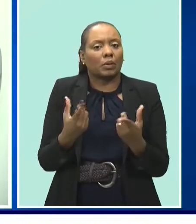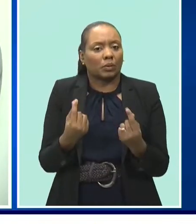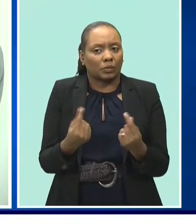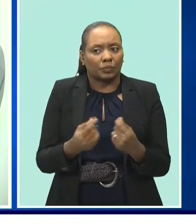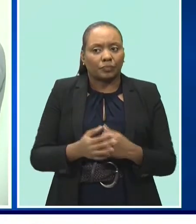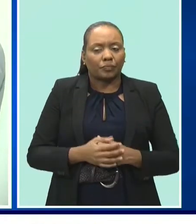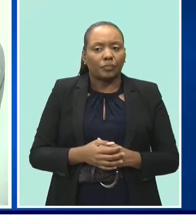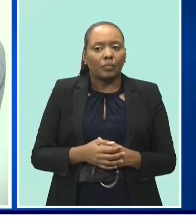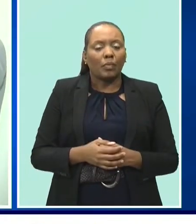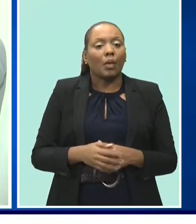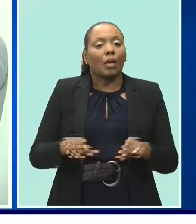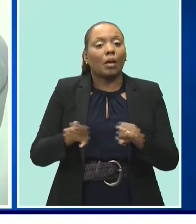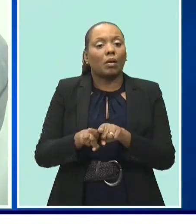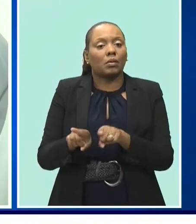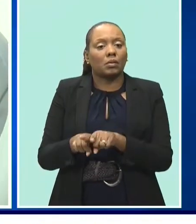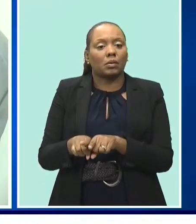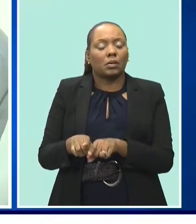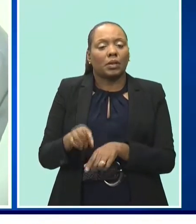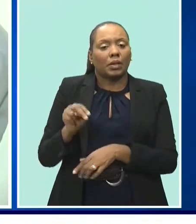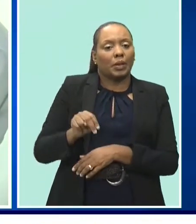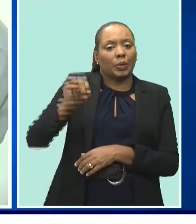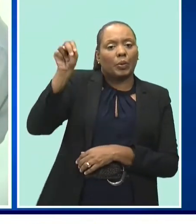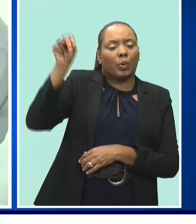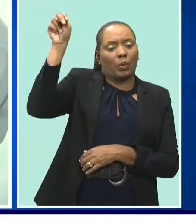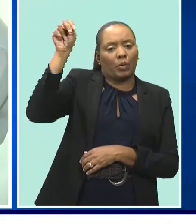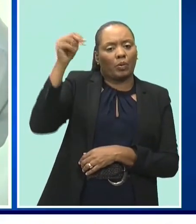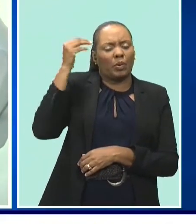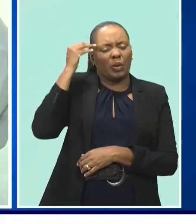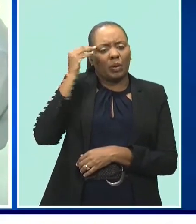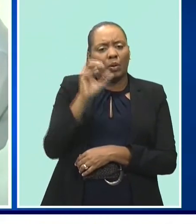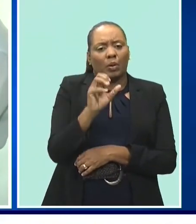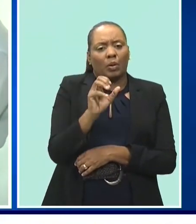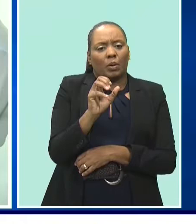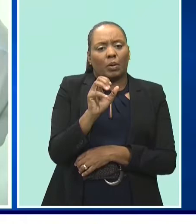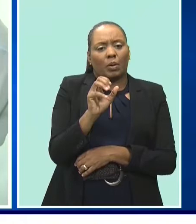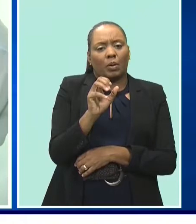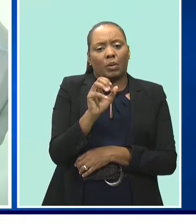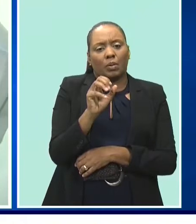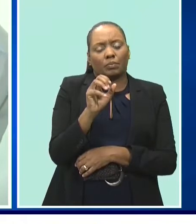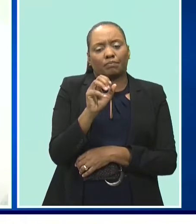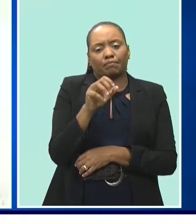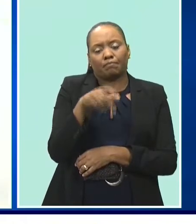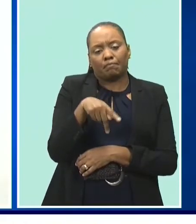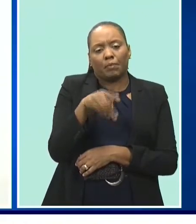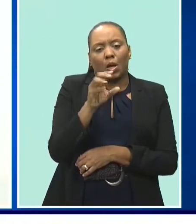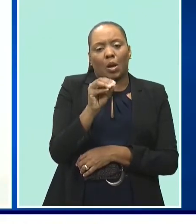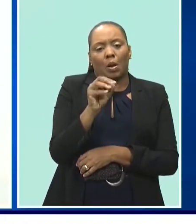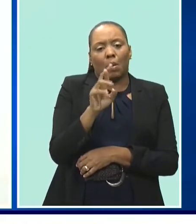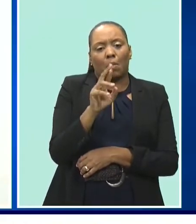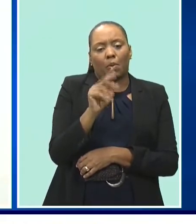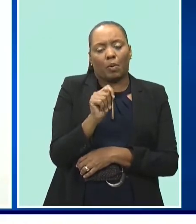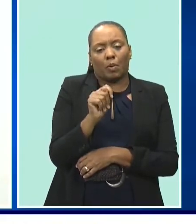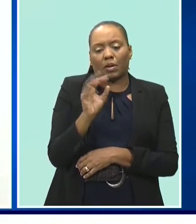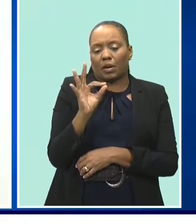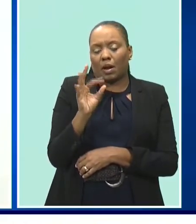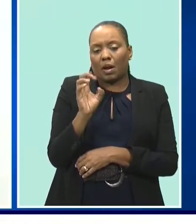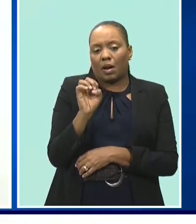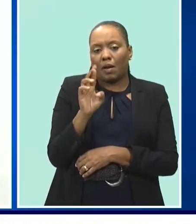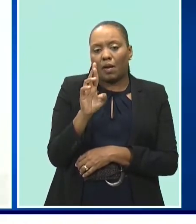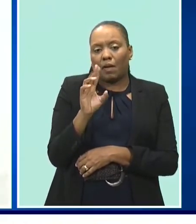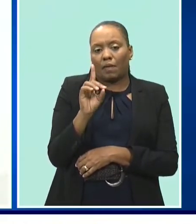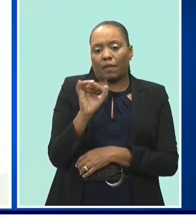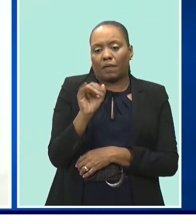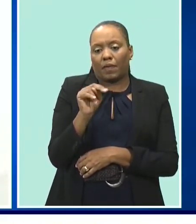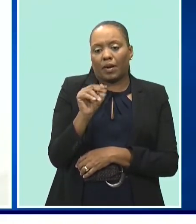ports Ferdinand and St. Charles in the north, both Dr. George and Health Minister Lieutenant Colonel Jeffrey Bostic said they